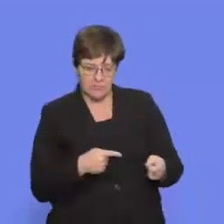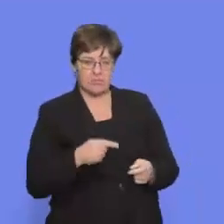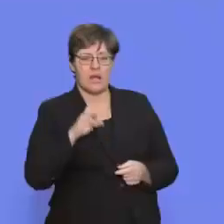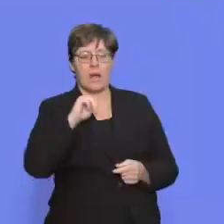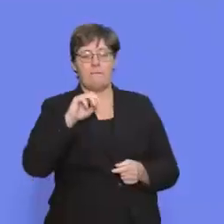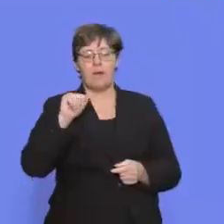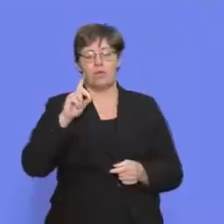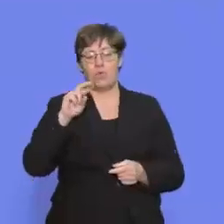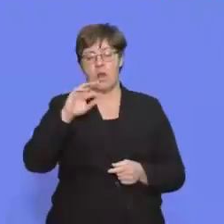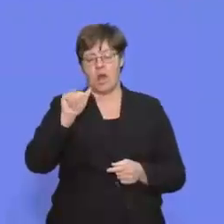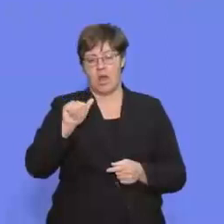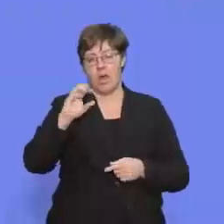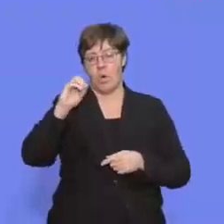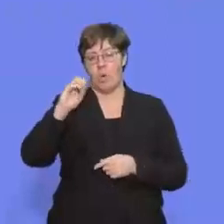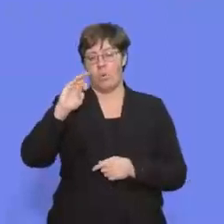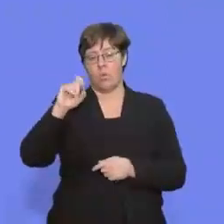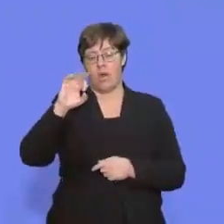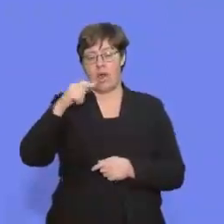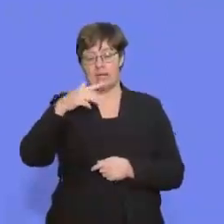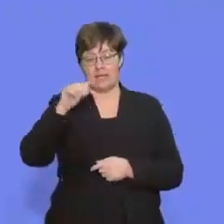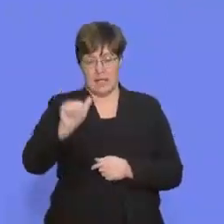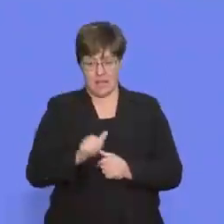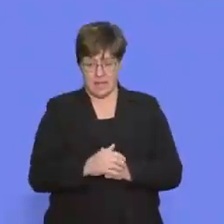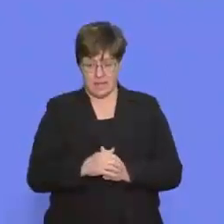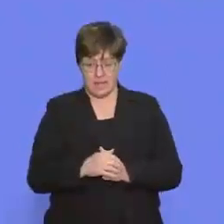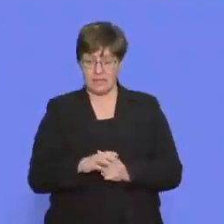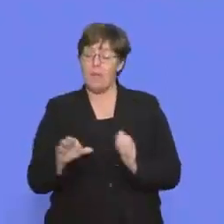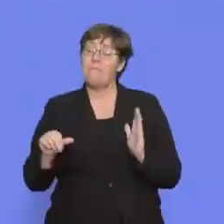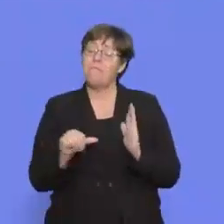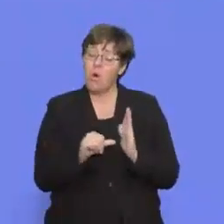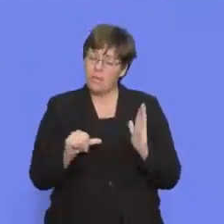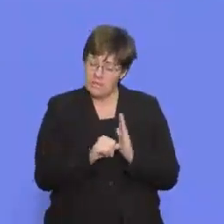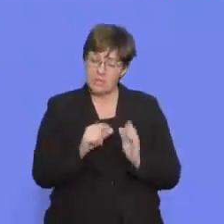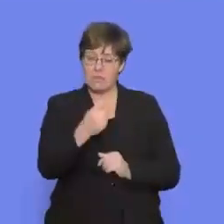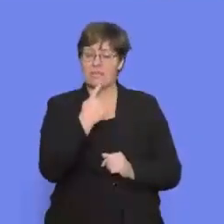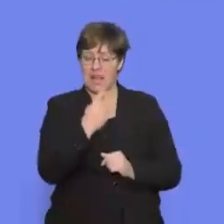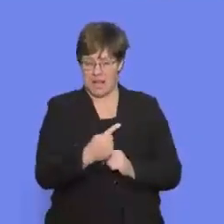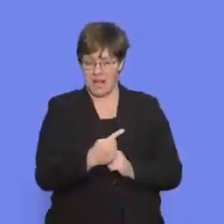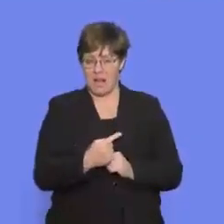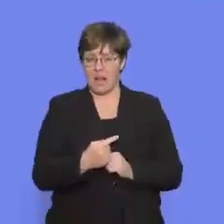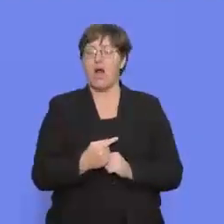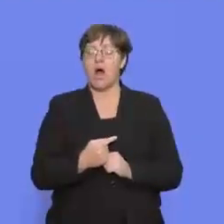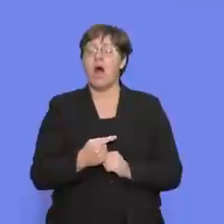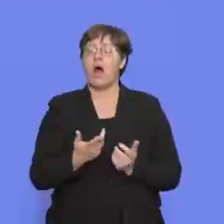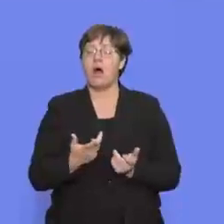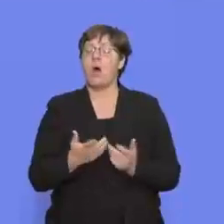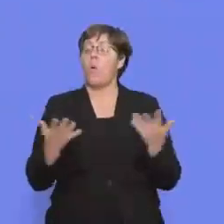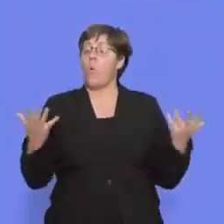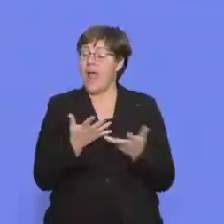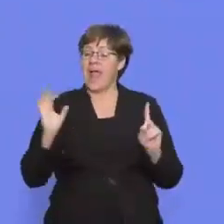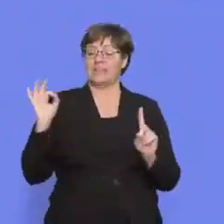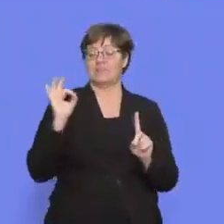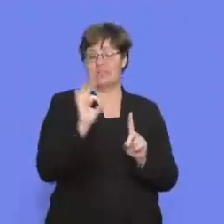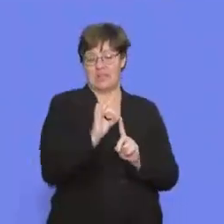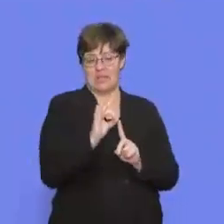Learners, it's key to tell the real part, the specific part of the brain. Don't just say